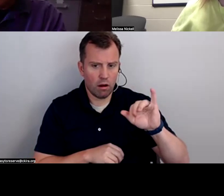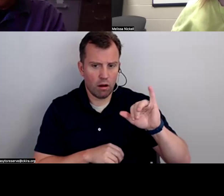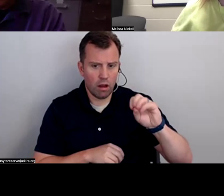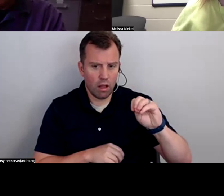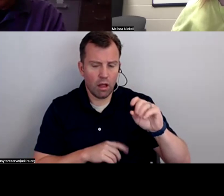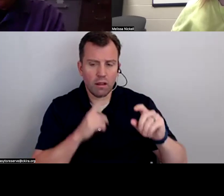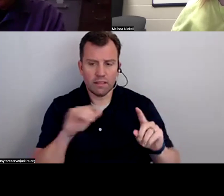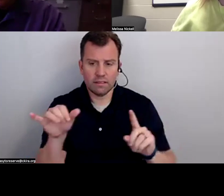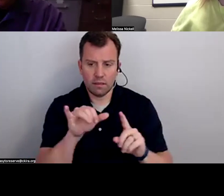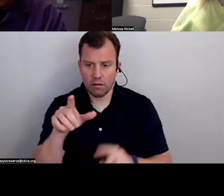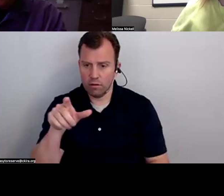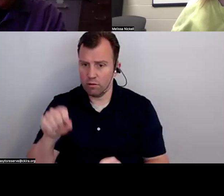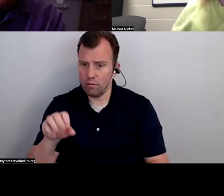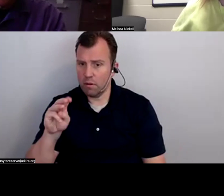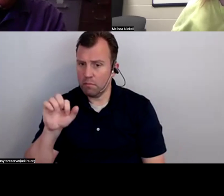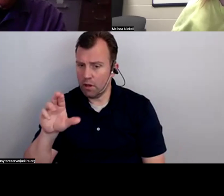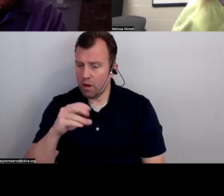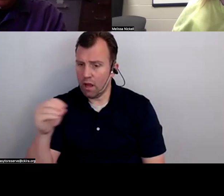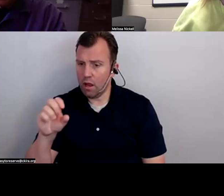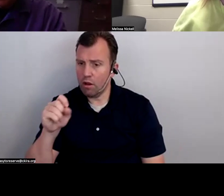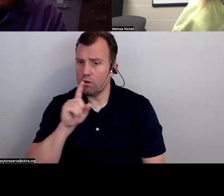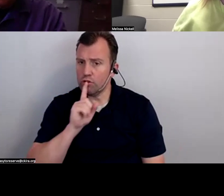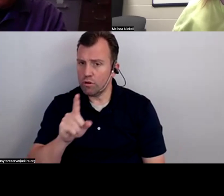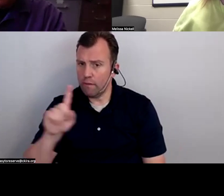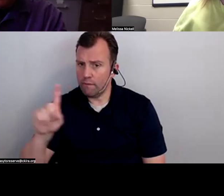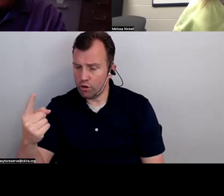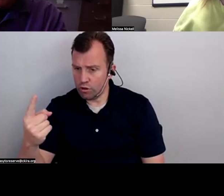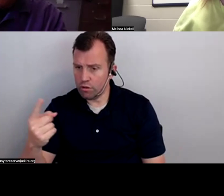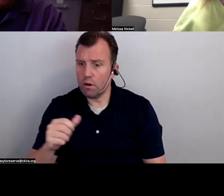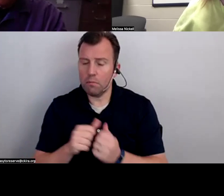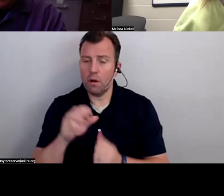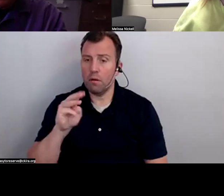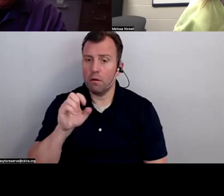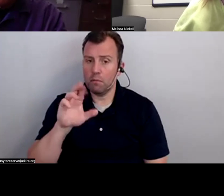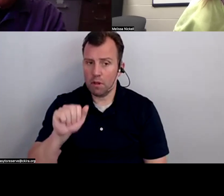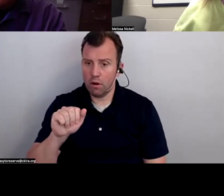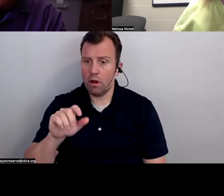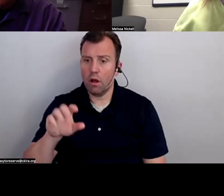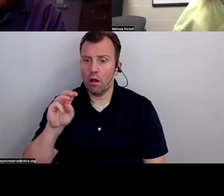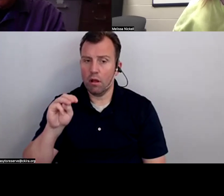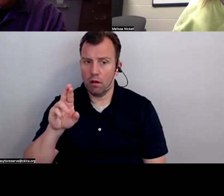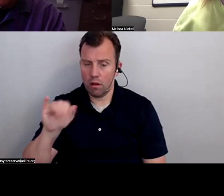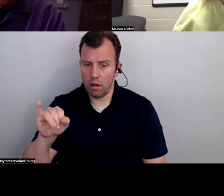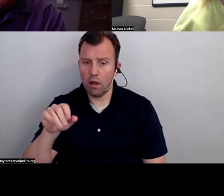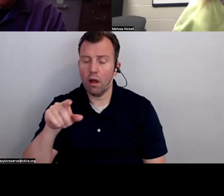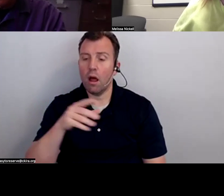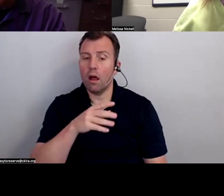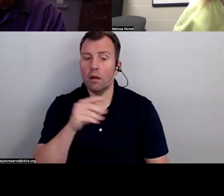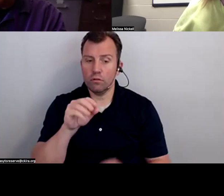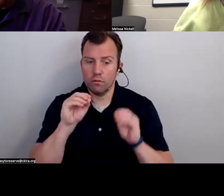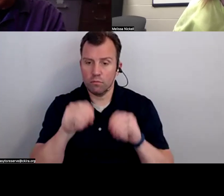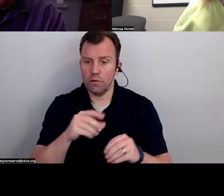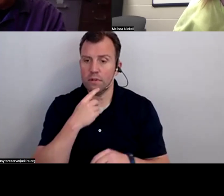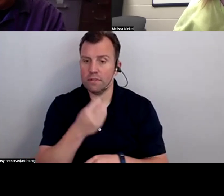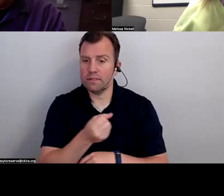I don't know if you can do a MIRA and a SURE first, but I think with the MIRA ESI that you can submit it in several